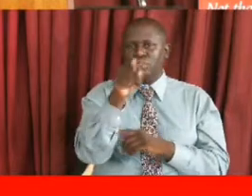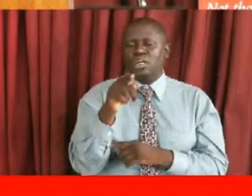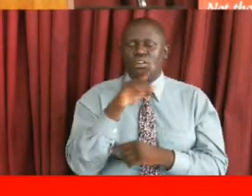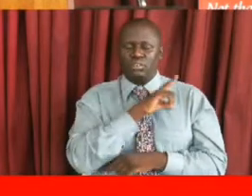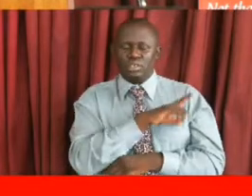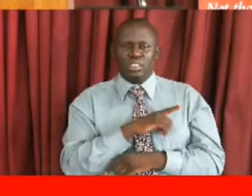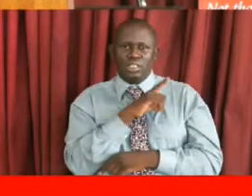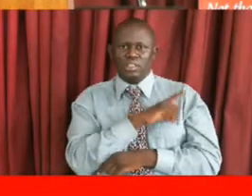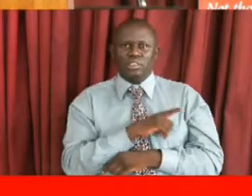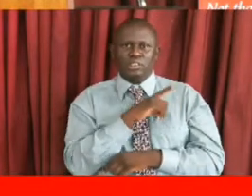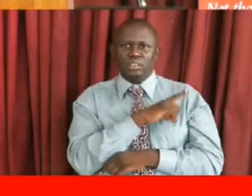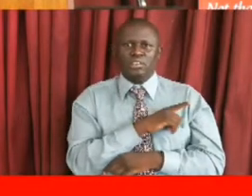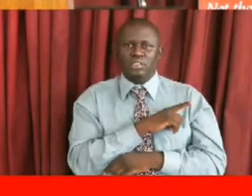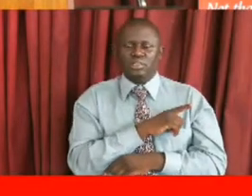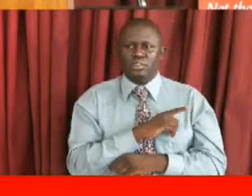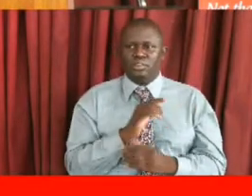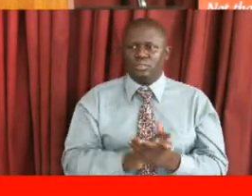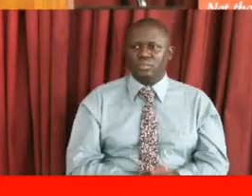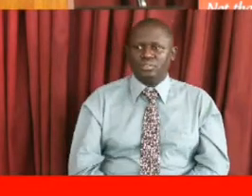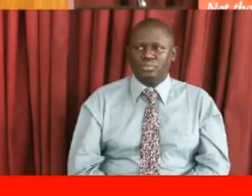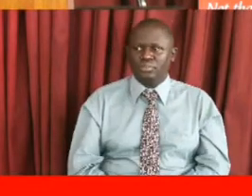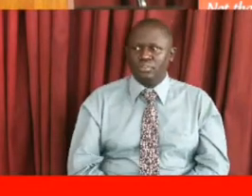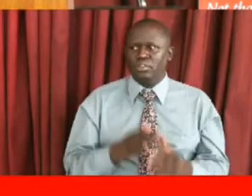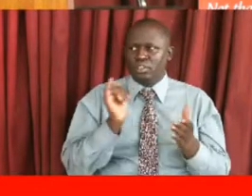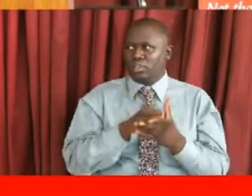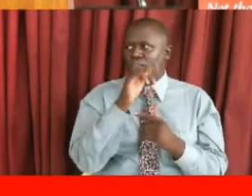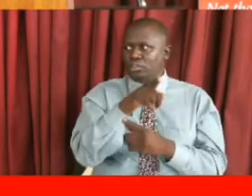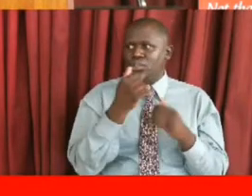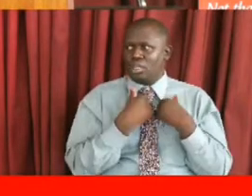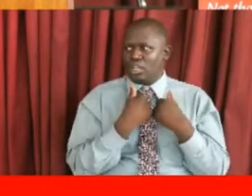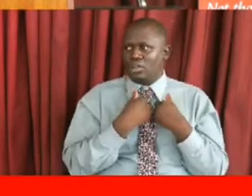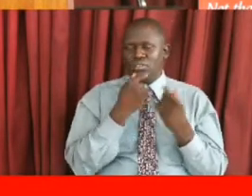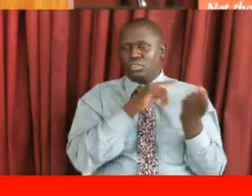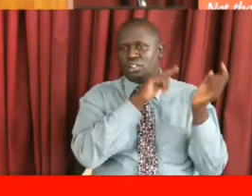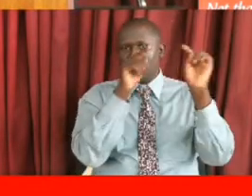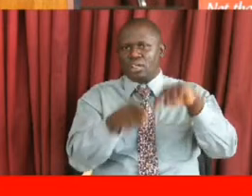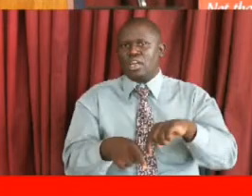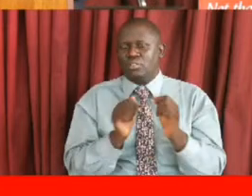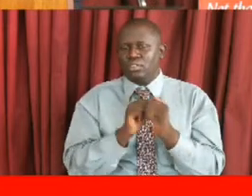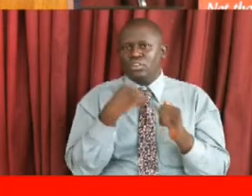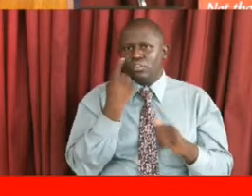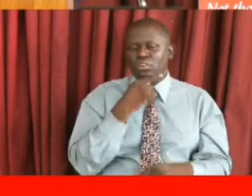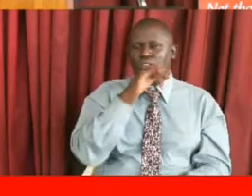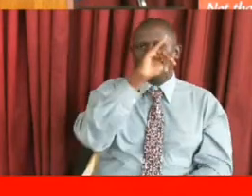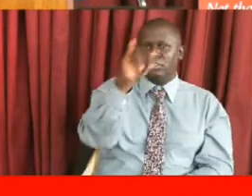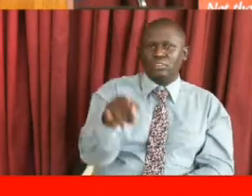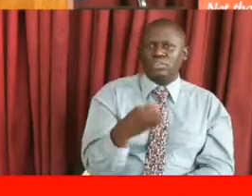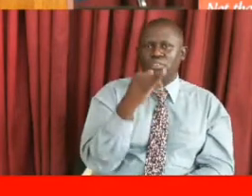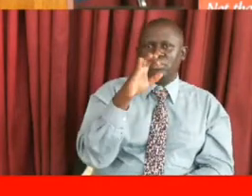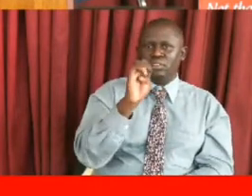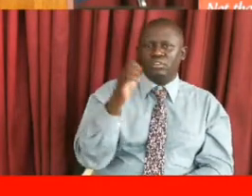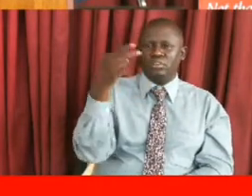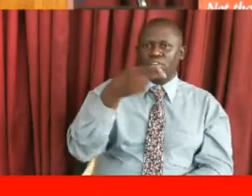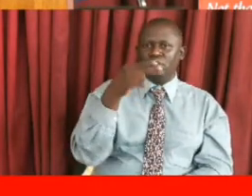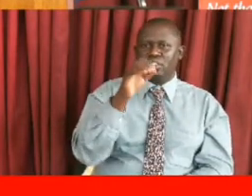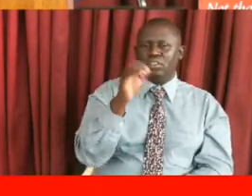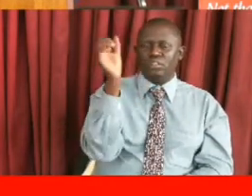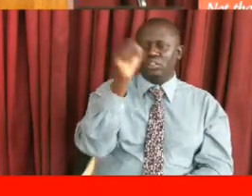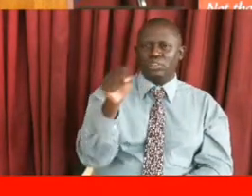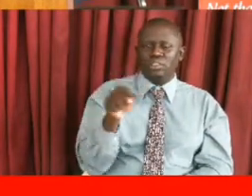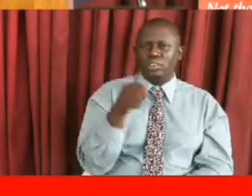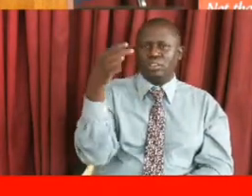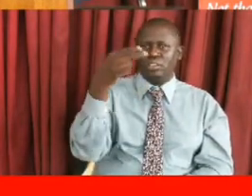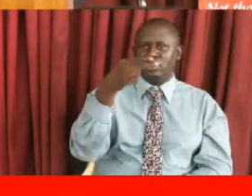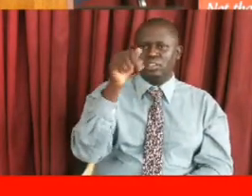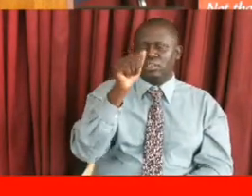very that you have come with among you if it was not for this I would have